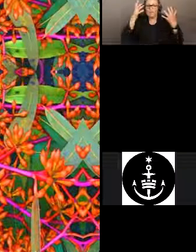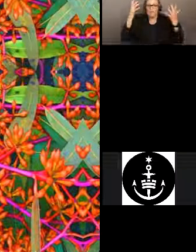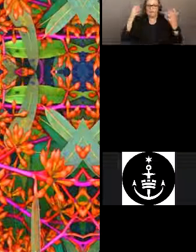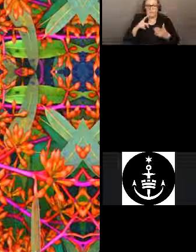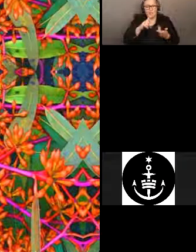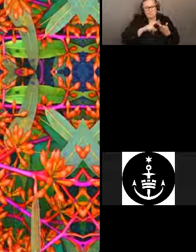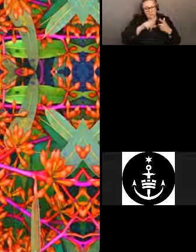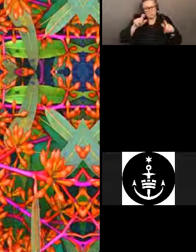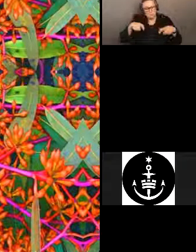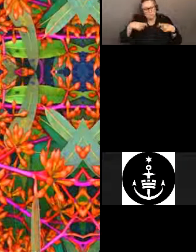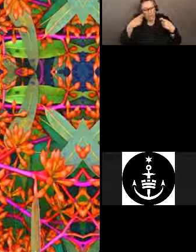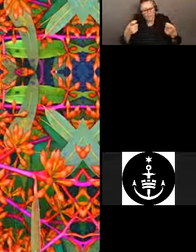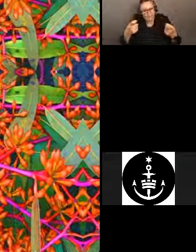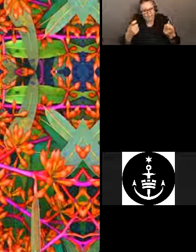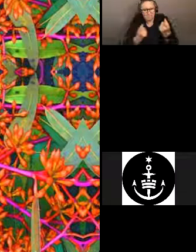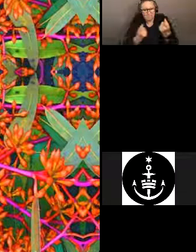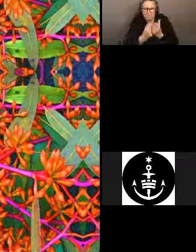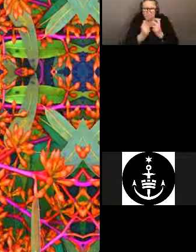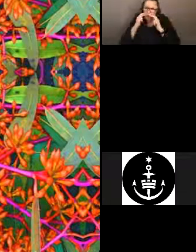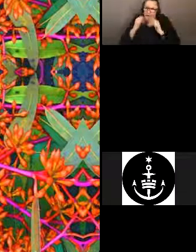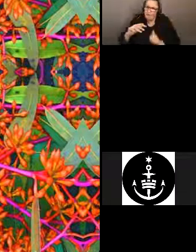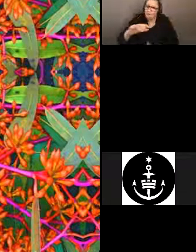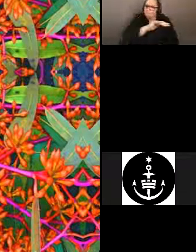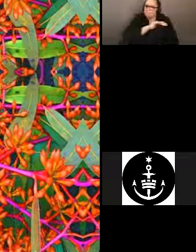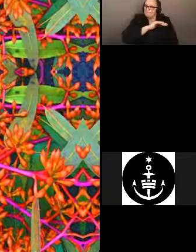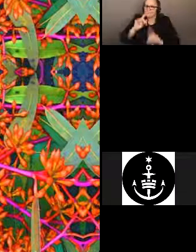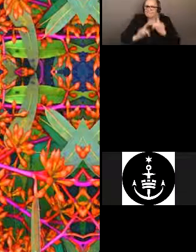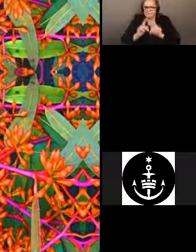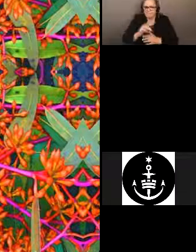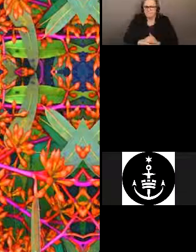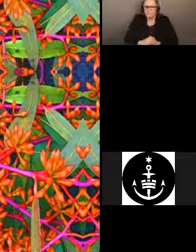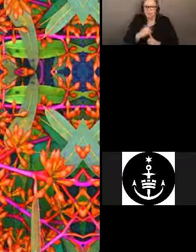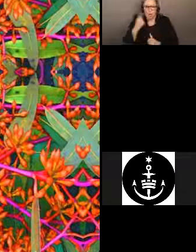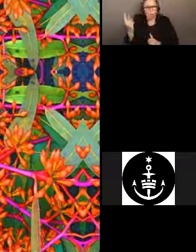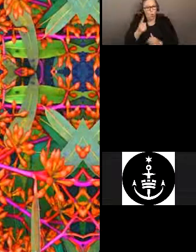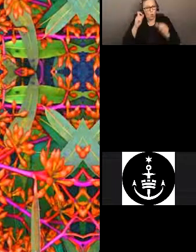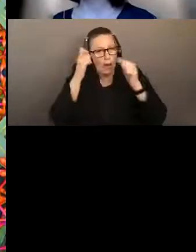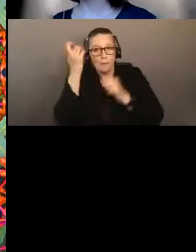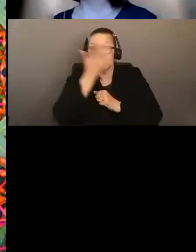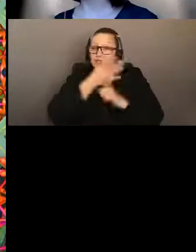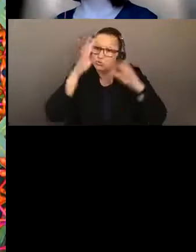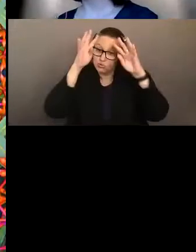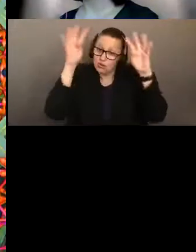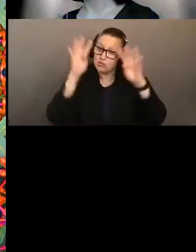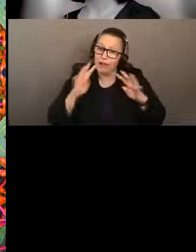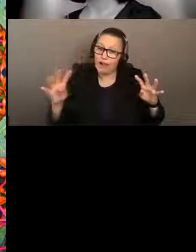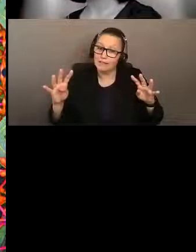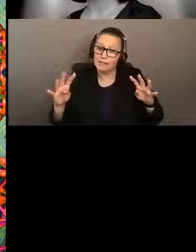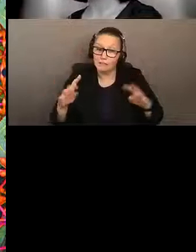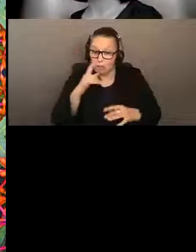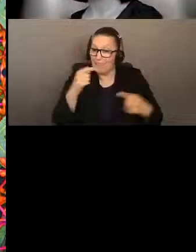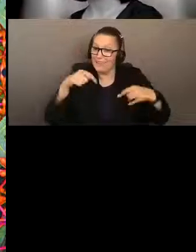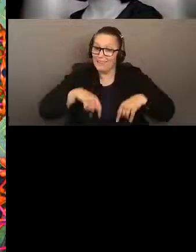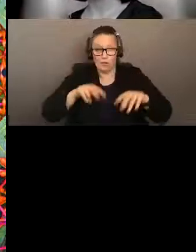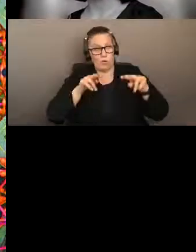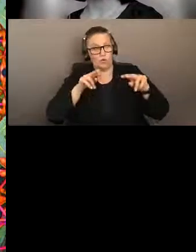my respect to my Aboriginal, Torres Strait and First Nations colleagues and audience members who may be joining us today, and recognise their continuing connection